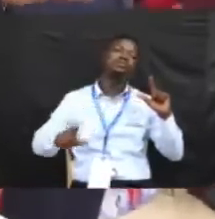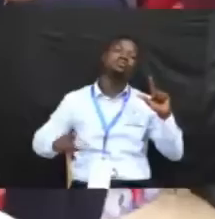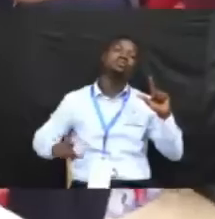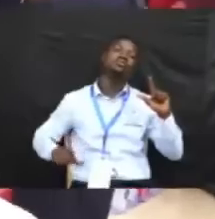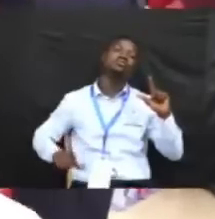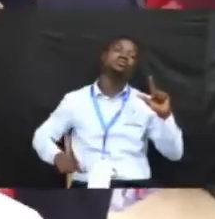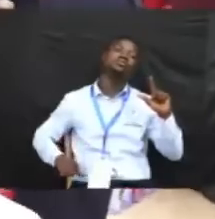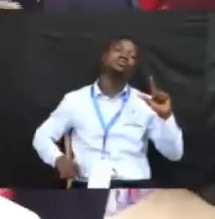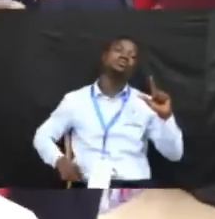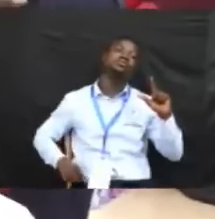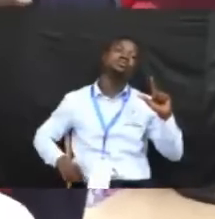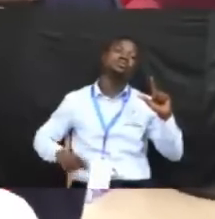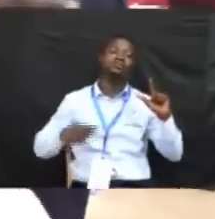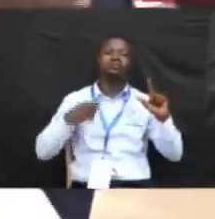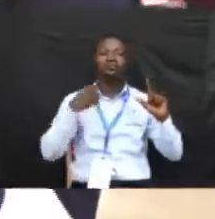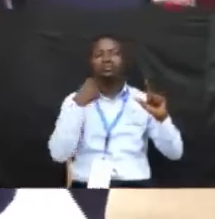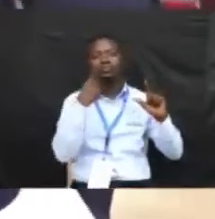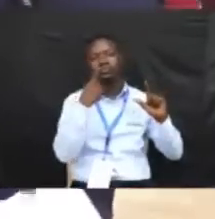in